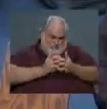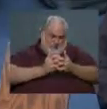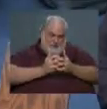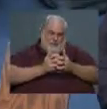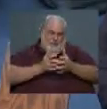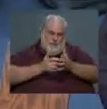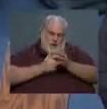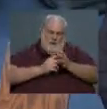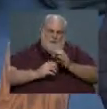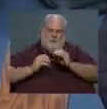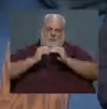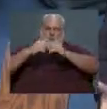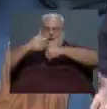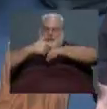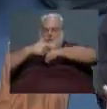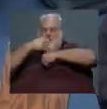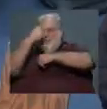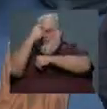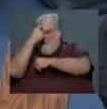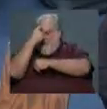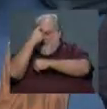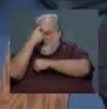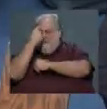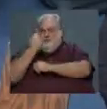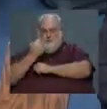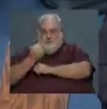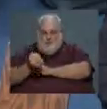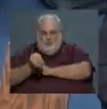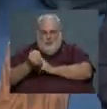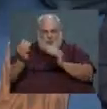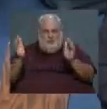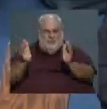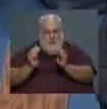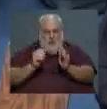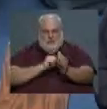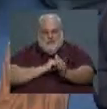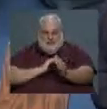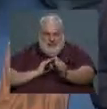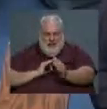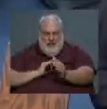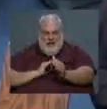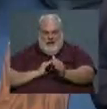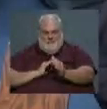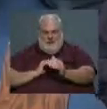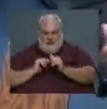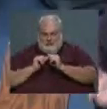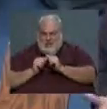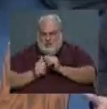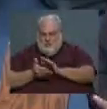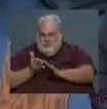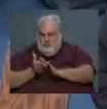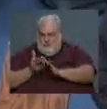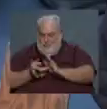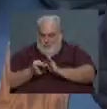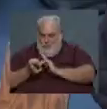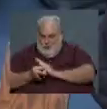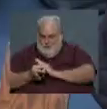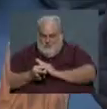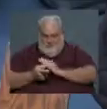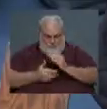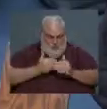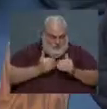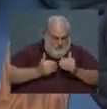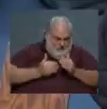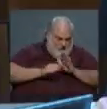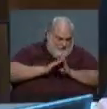just took us a little bit longer than we thought. And as you know, we're a small staff, and we still had to run regular programs while we were doing this new